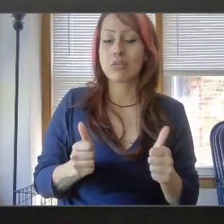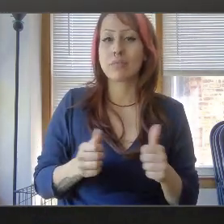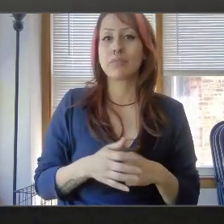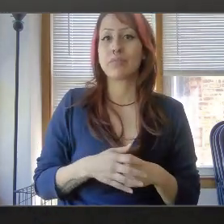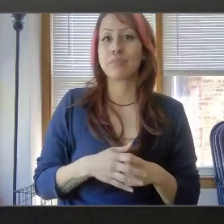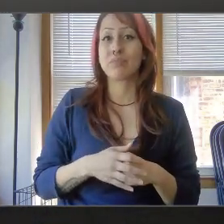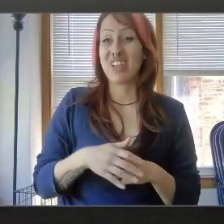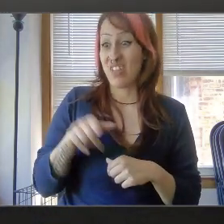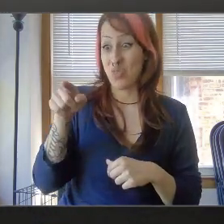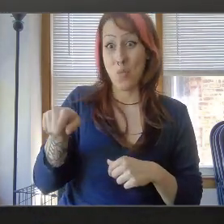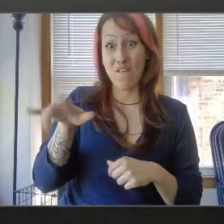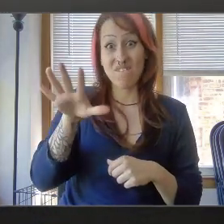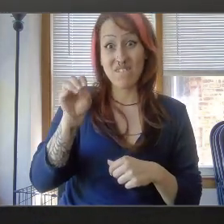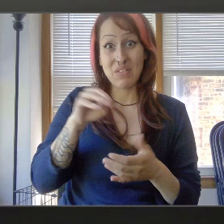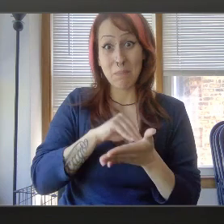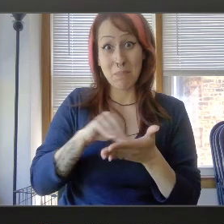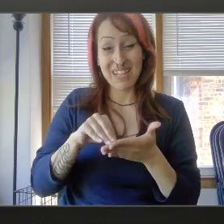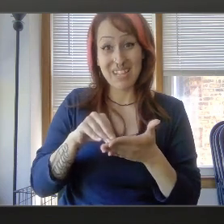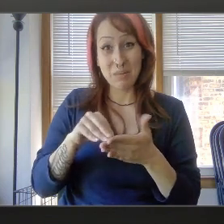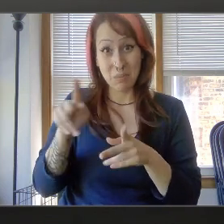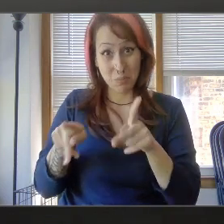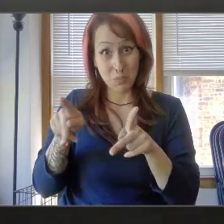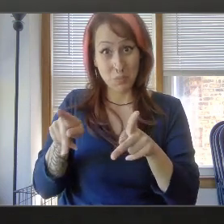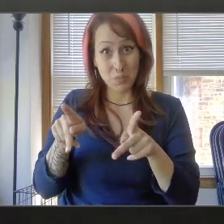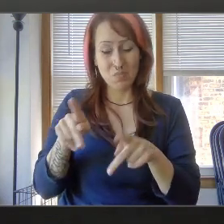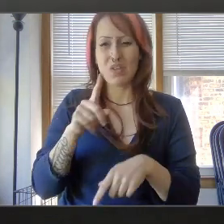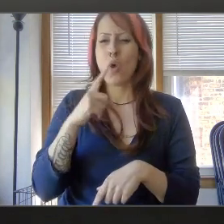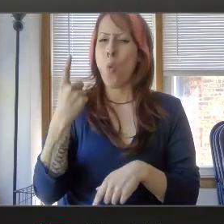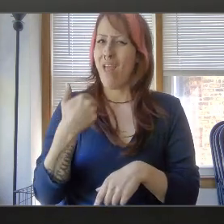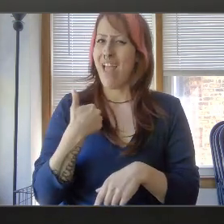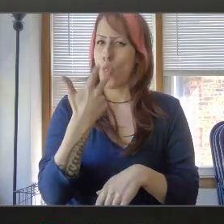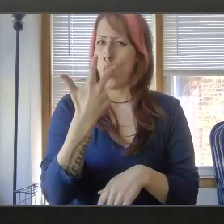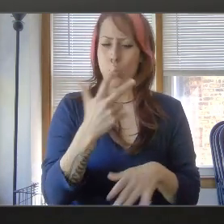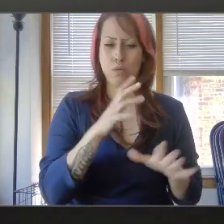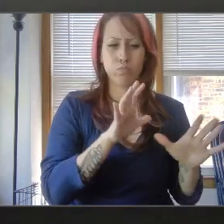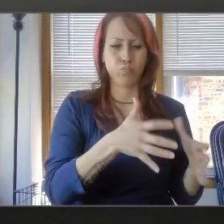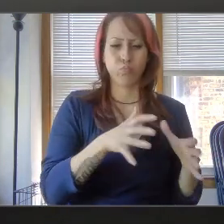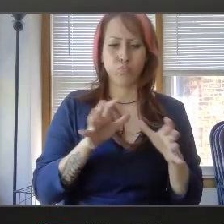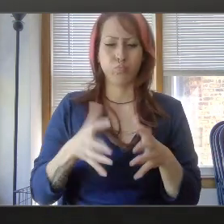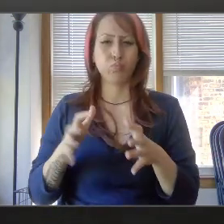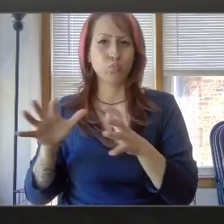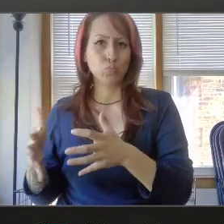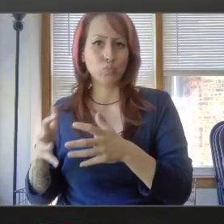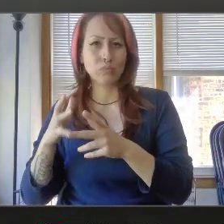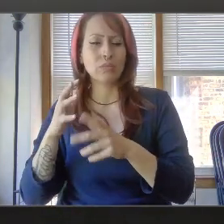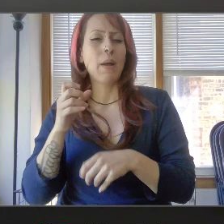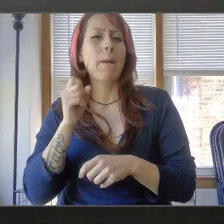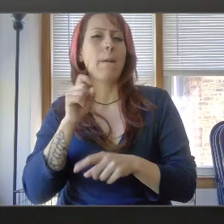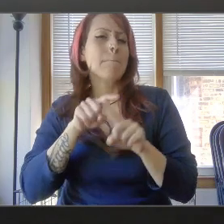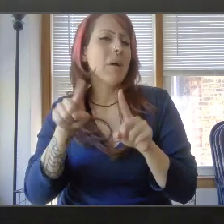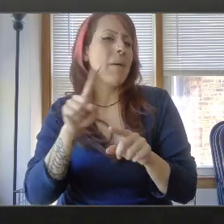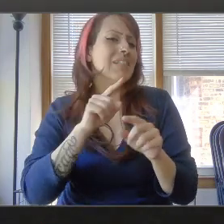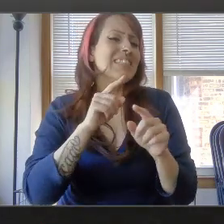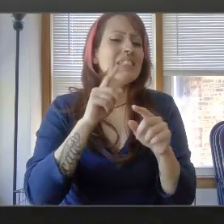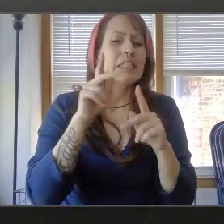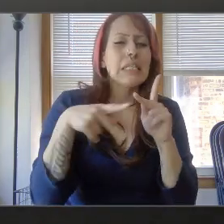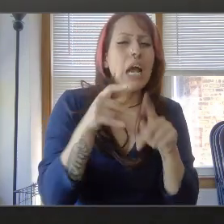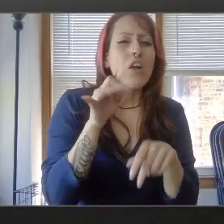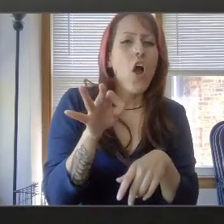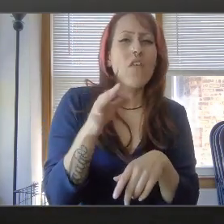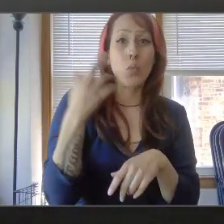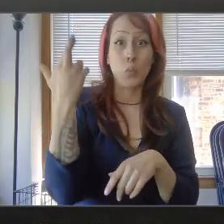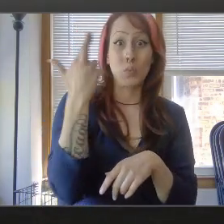50 million cases, there's only 3 general classifications, but many conditions that can cause each type. Some of